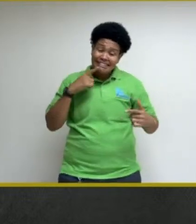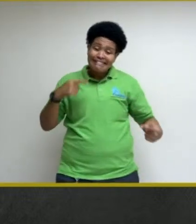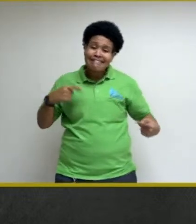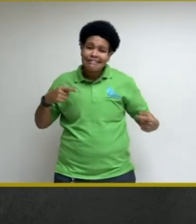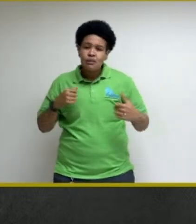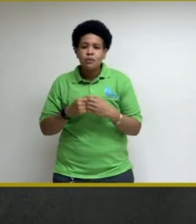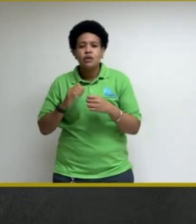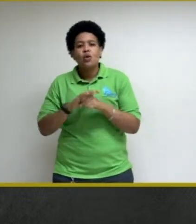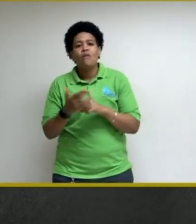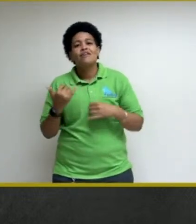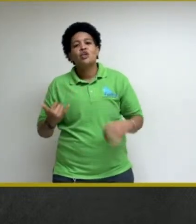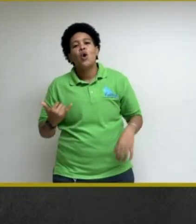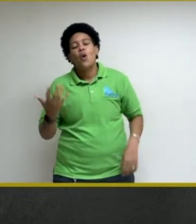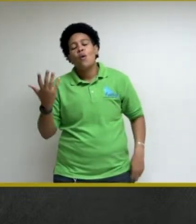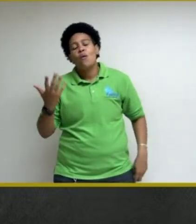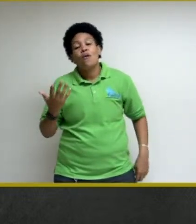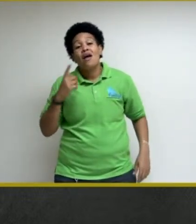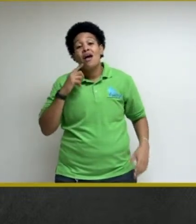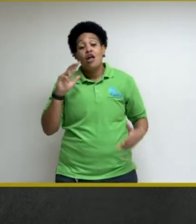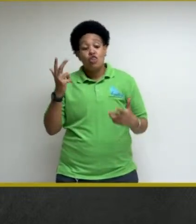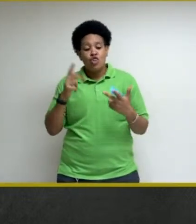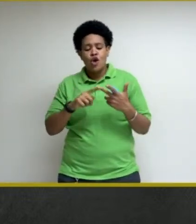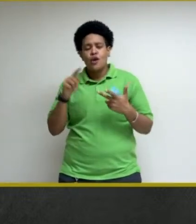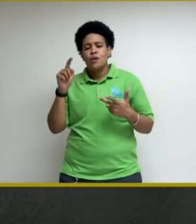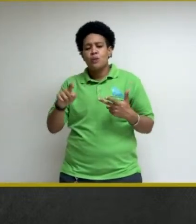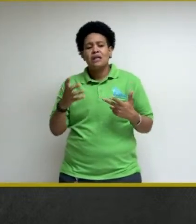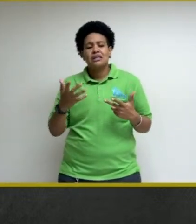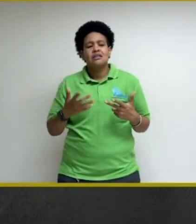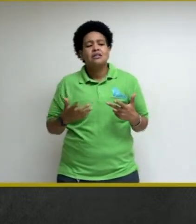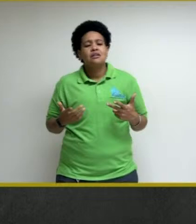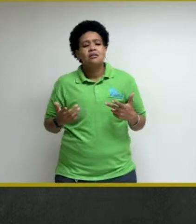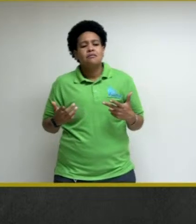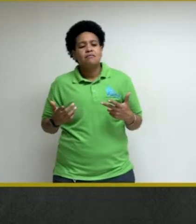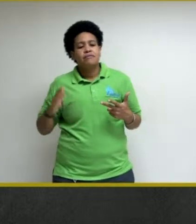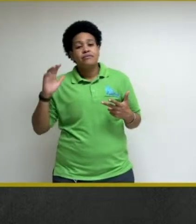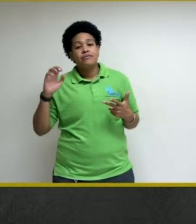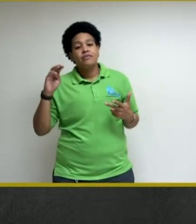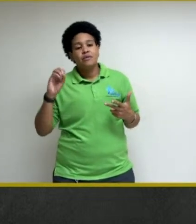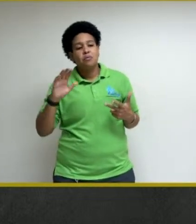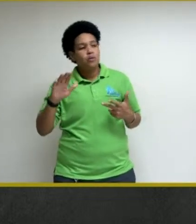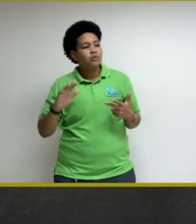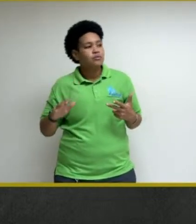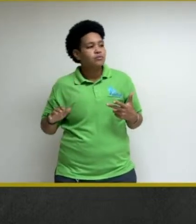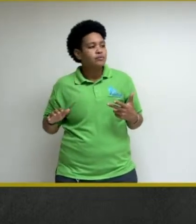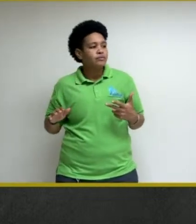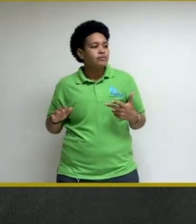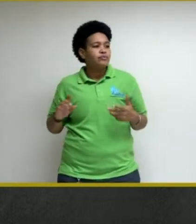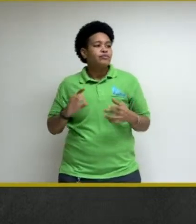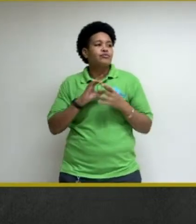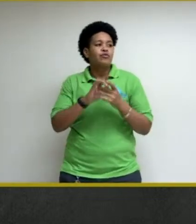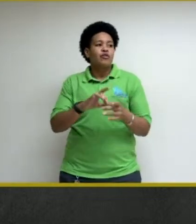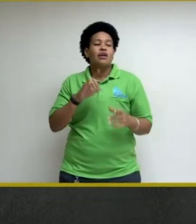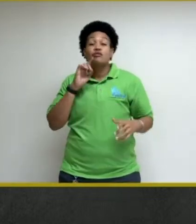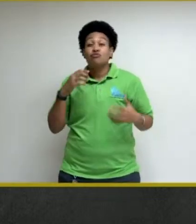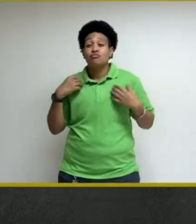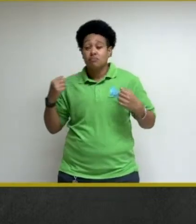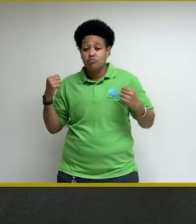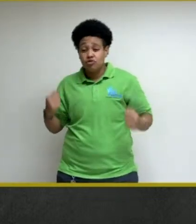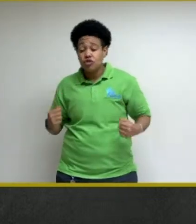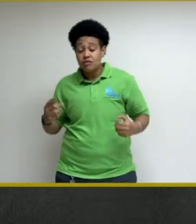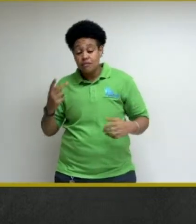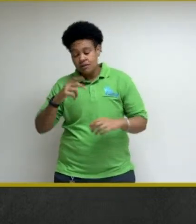with coronavirus right now? And the third question is to the CMO regarding recovery. Seeing that